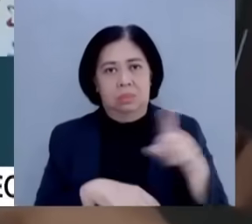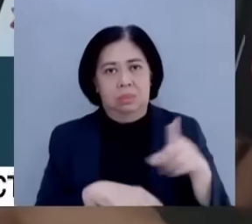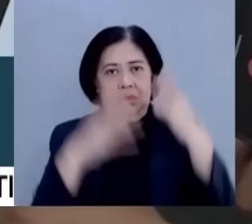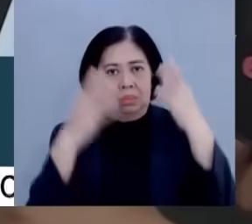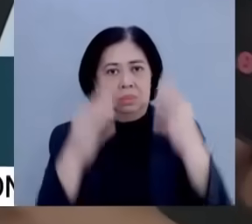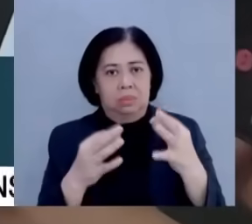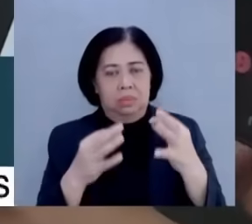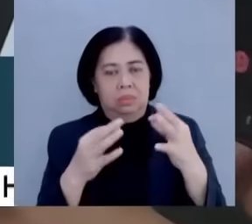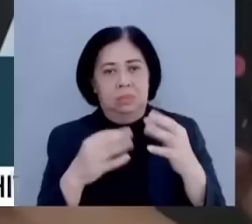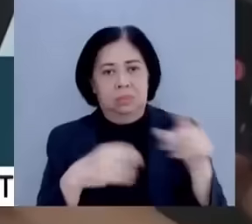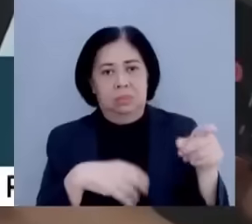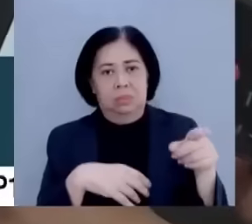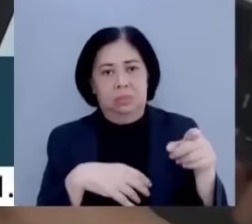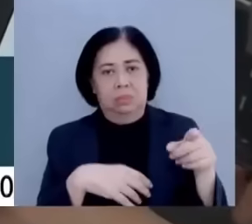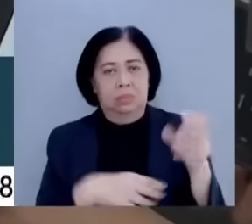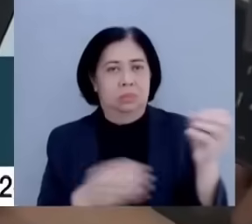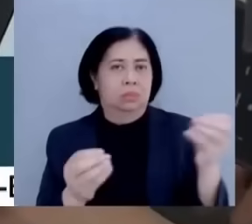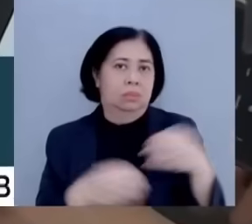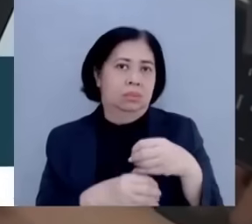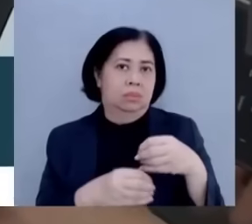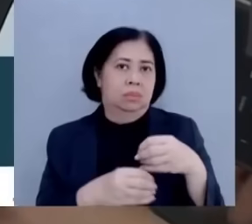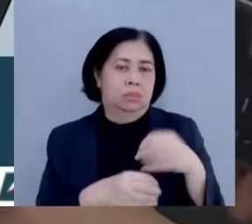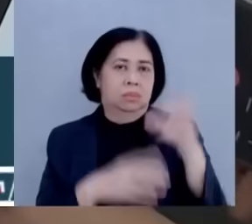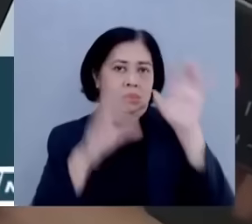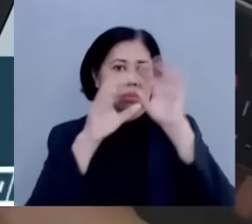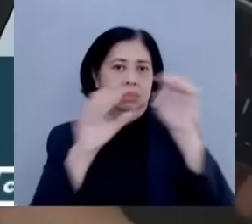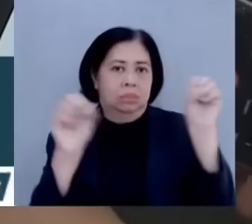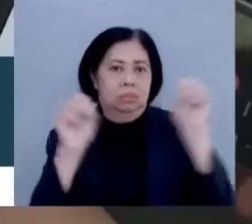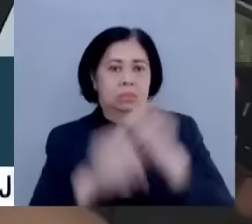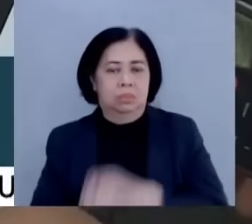decisions of the Office of the President.